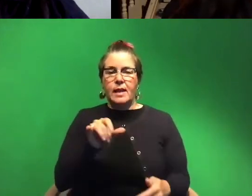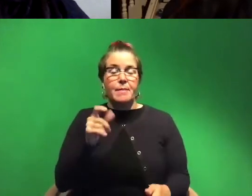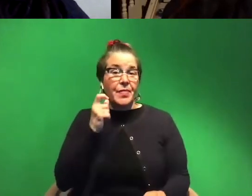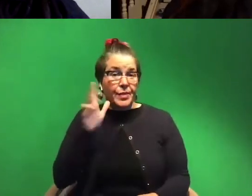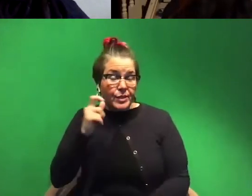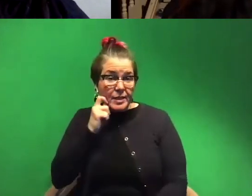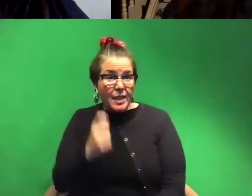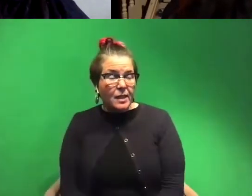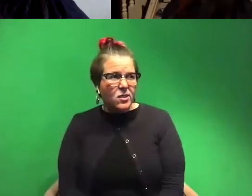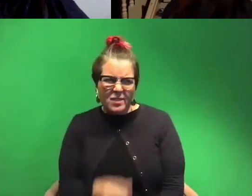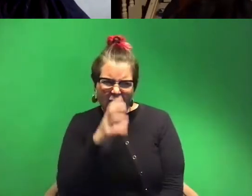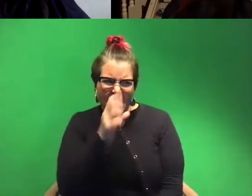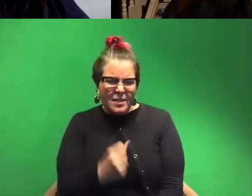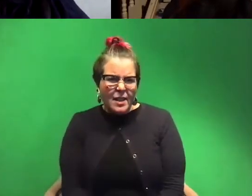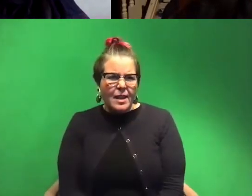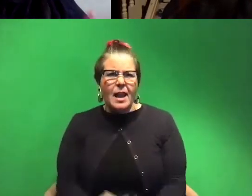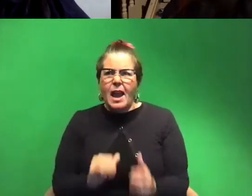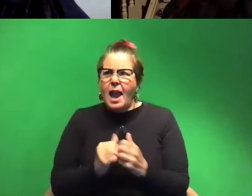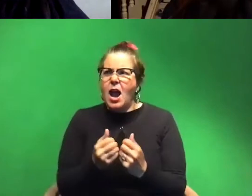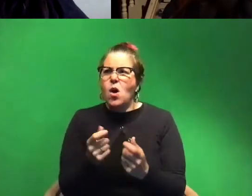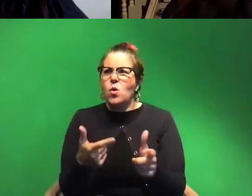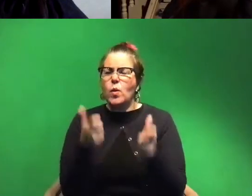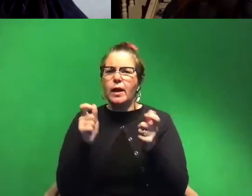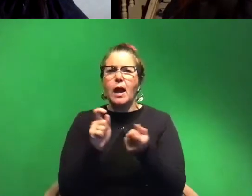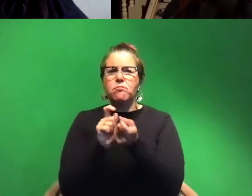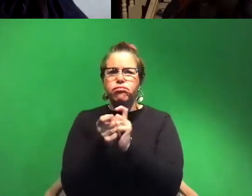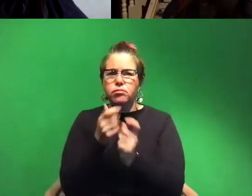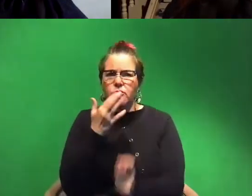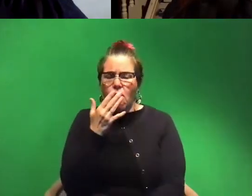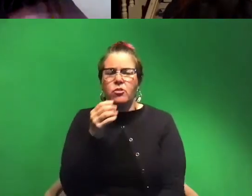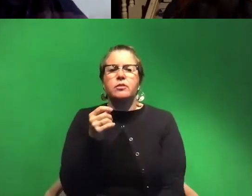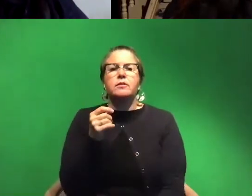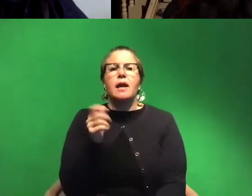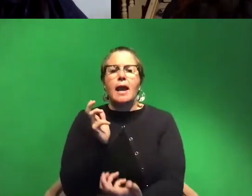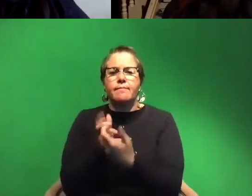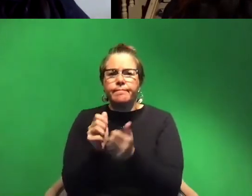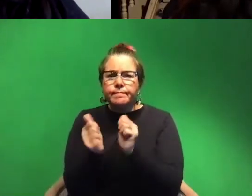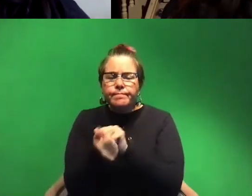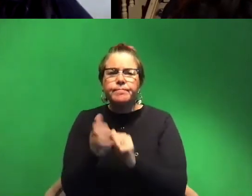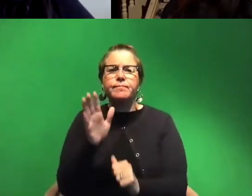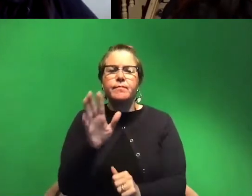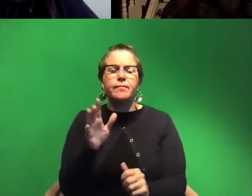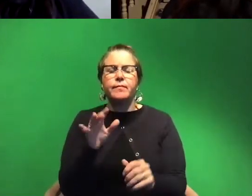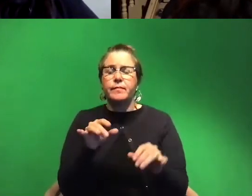think it's just fascinating how quick they can change colors, how quick they can adapt, and that whole system is why they have such complex